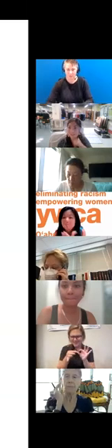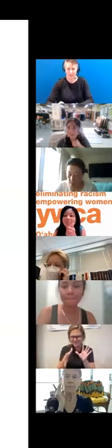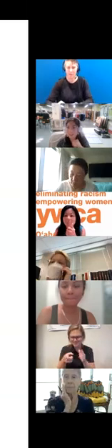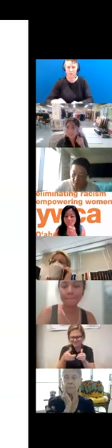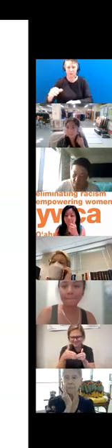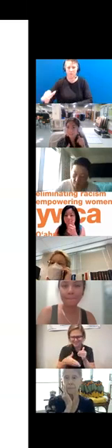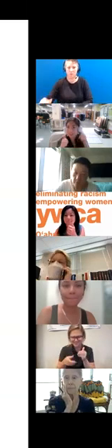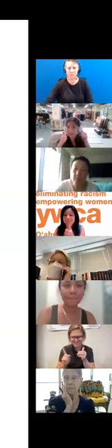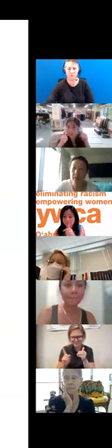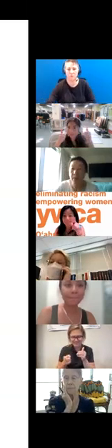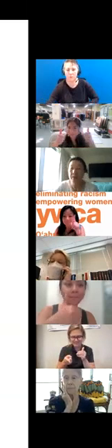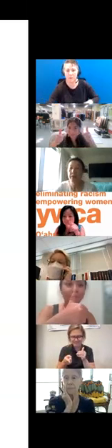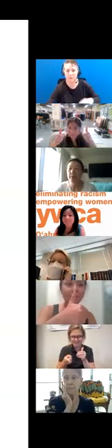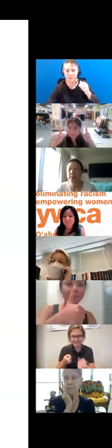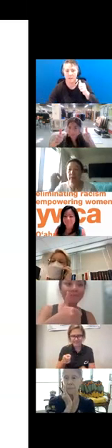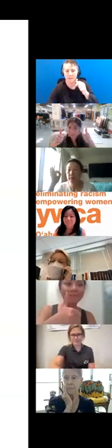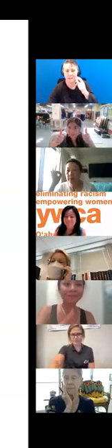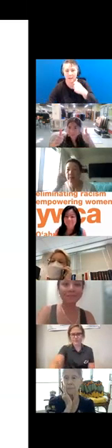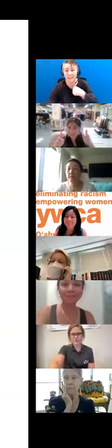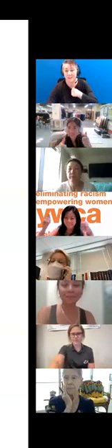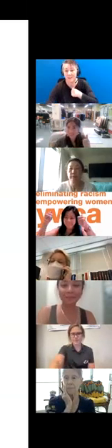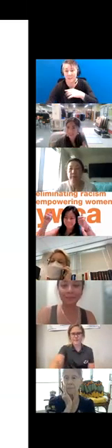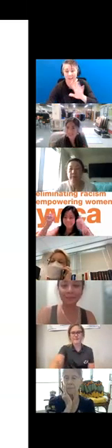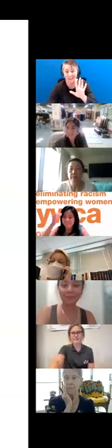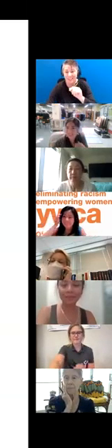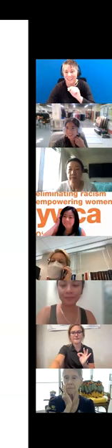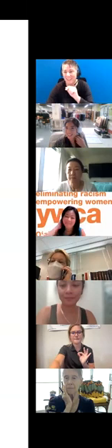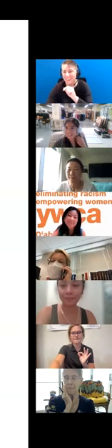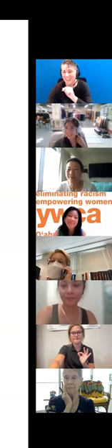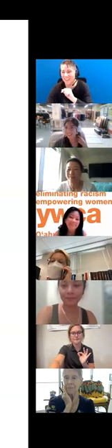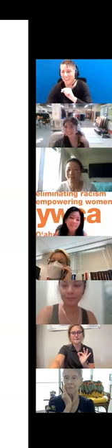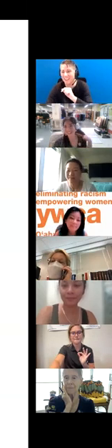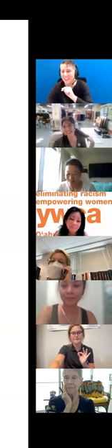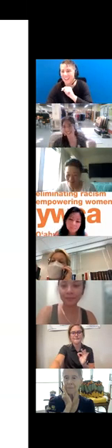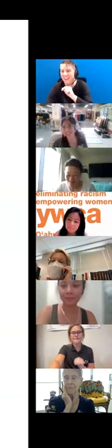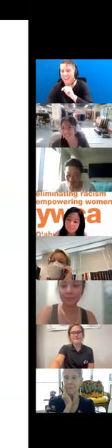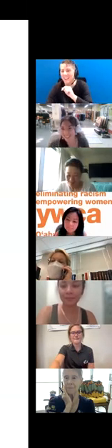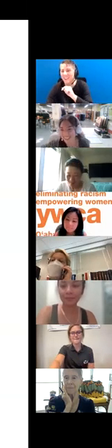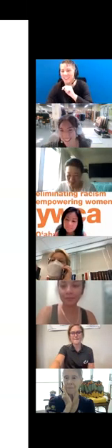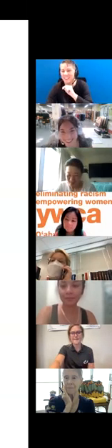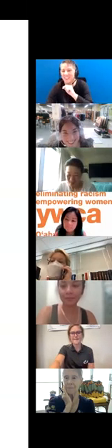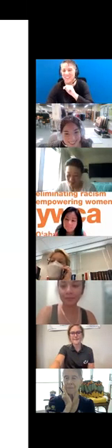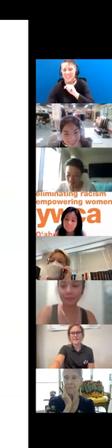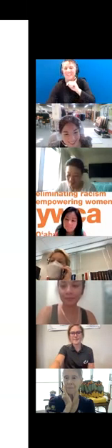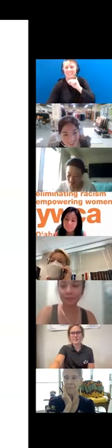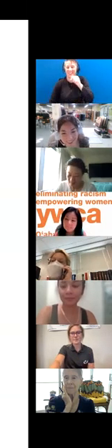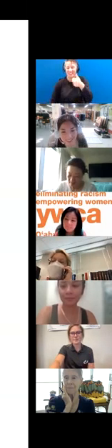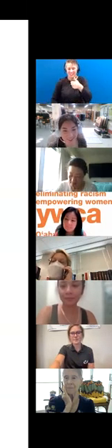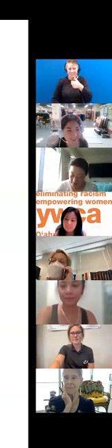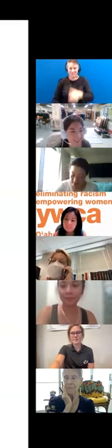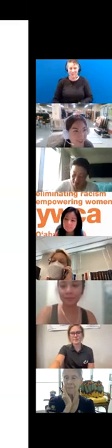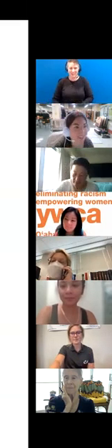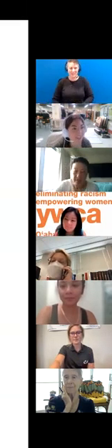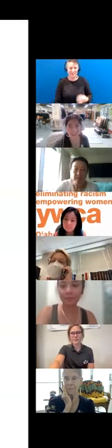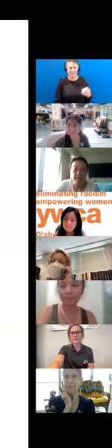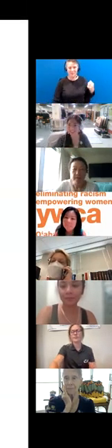Okay, can you? Sorry, I think that was me. I think. um, all right,